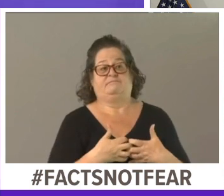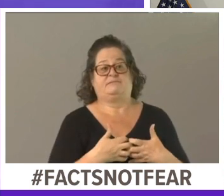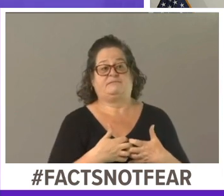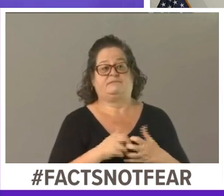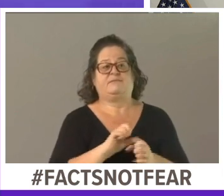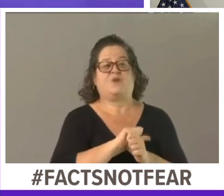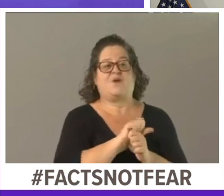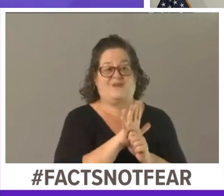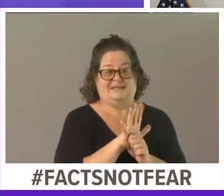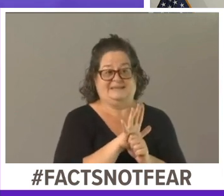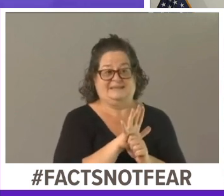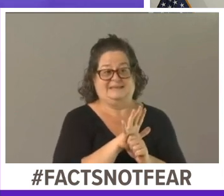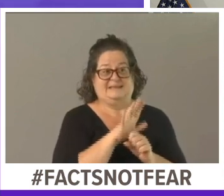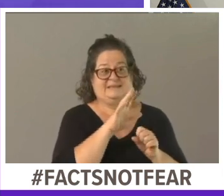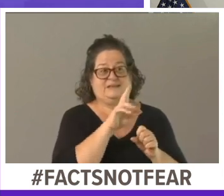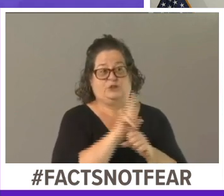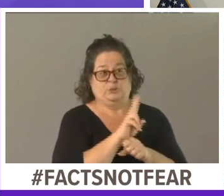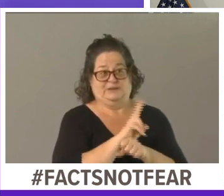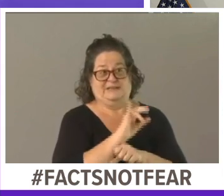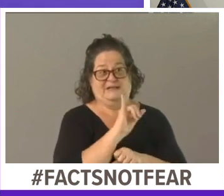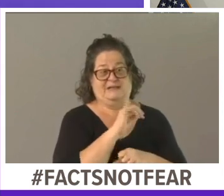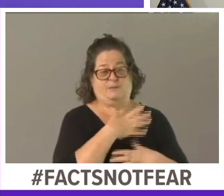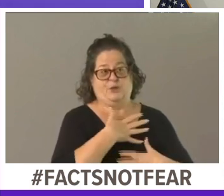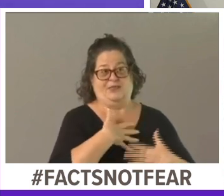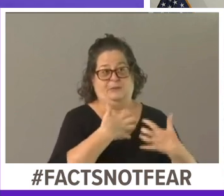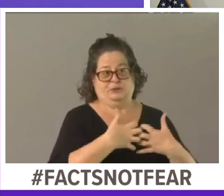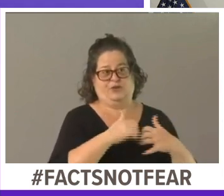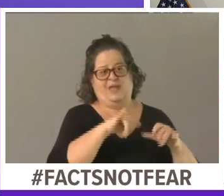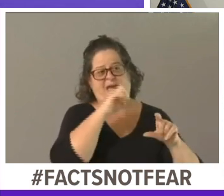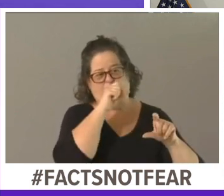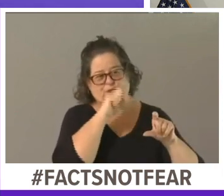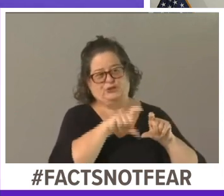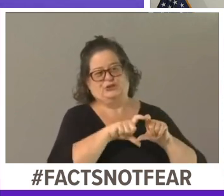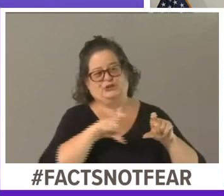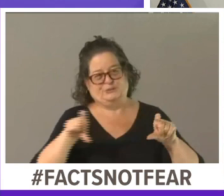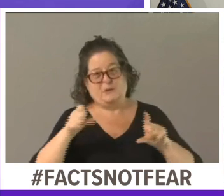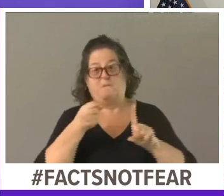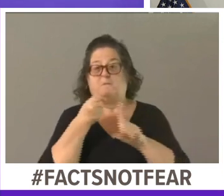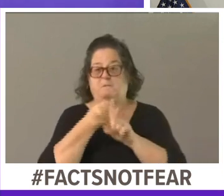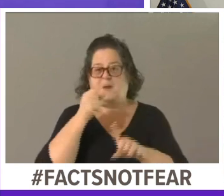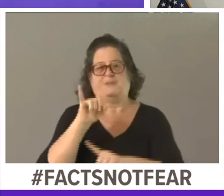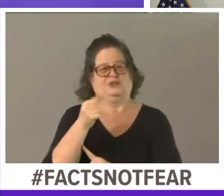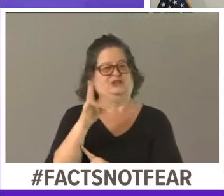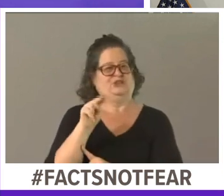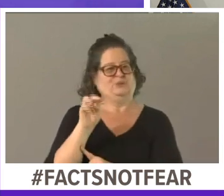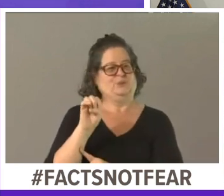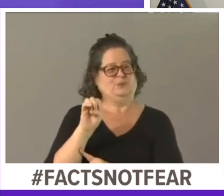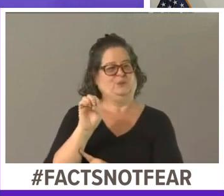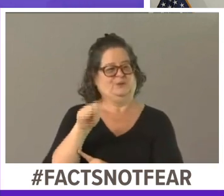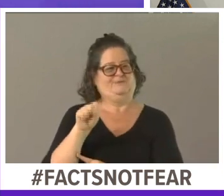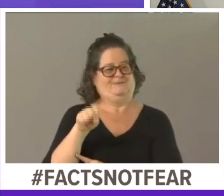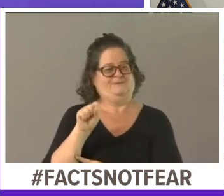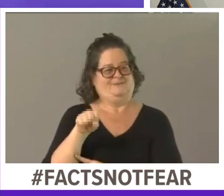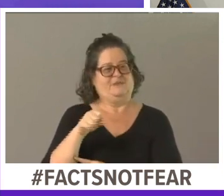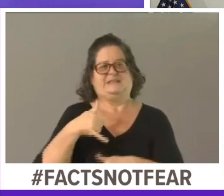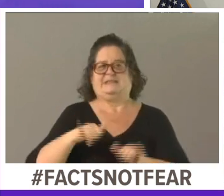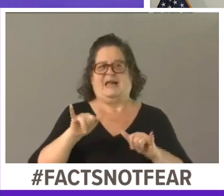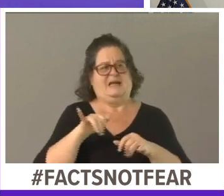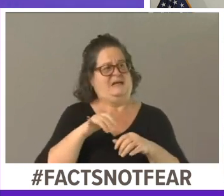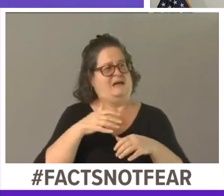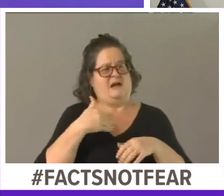of ventilators is increasing. Again, that began in June. Lots of capacity remains.